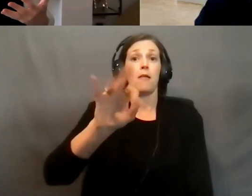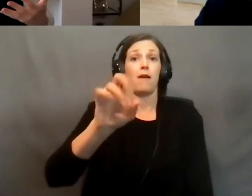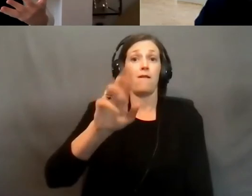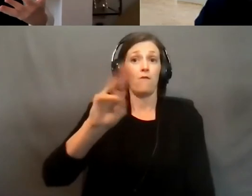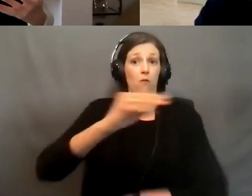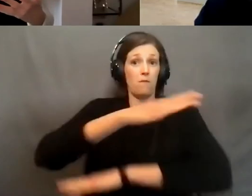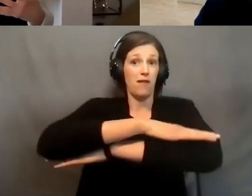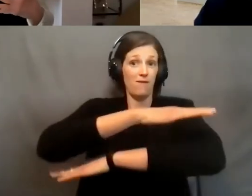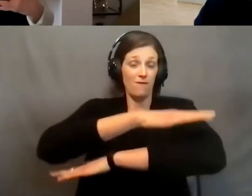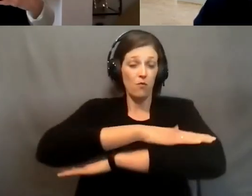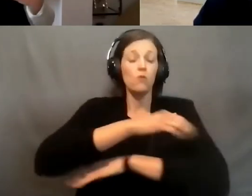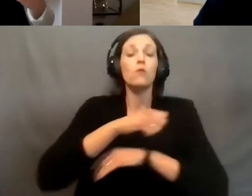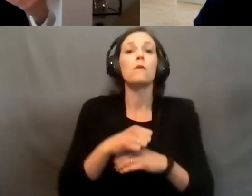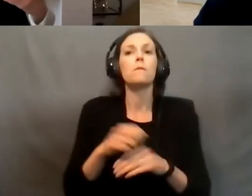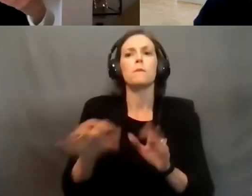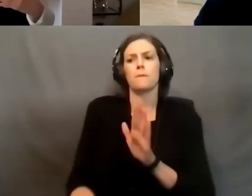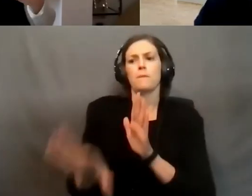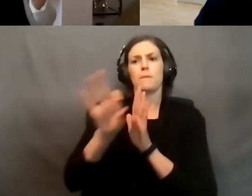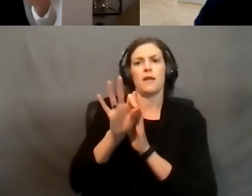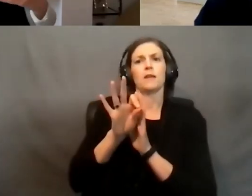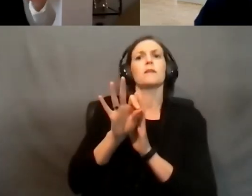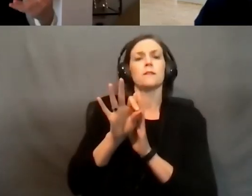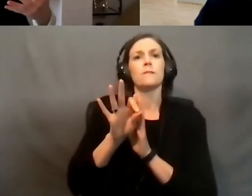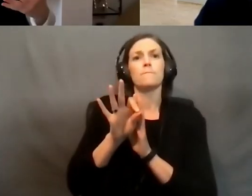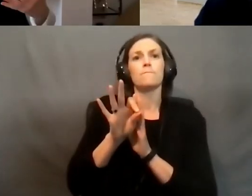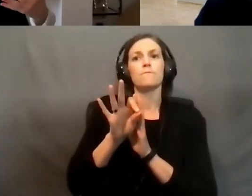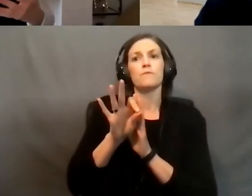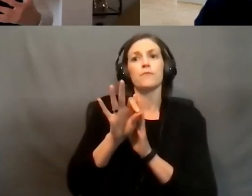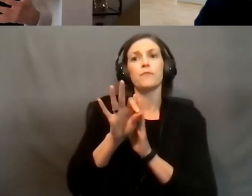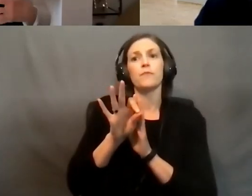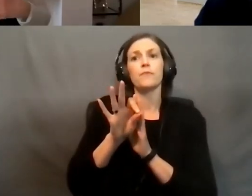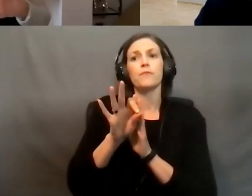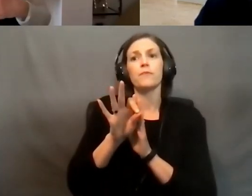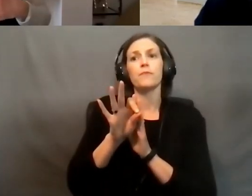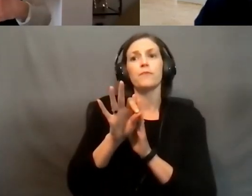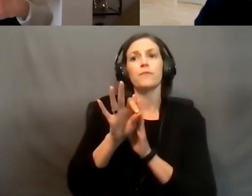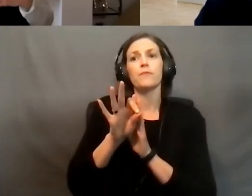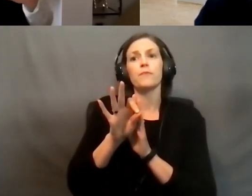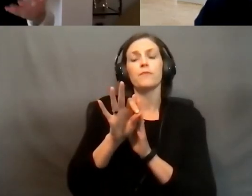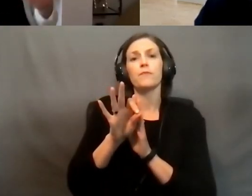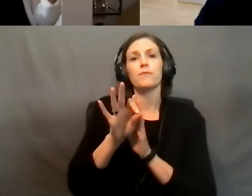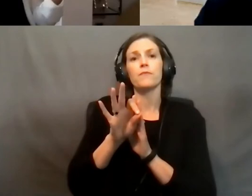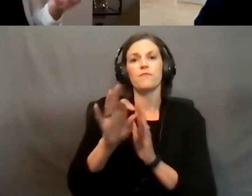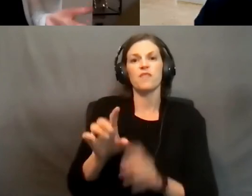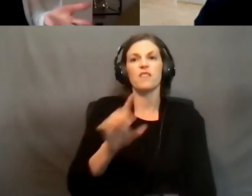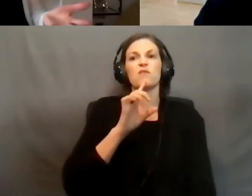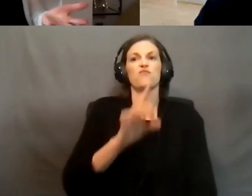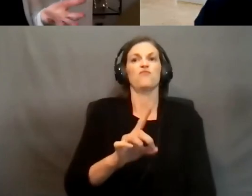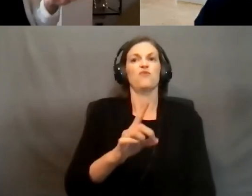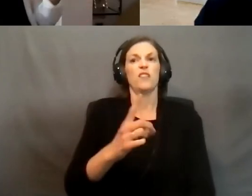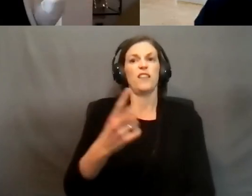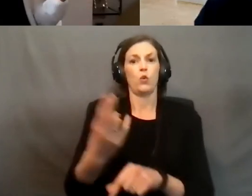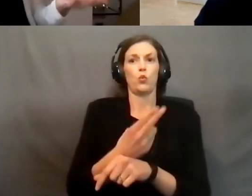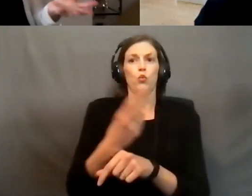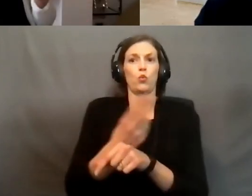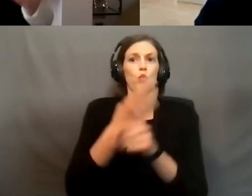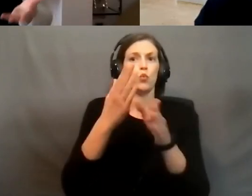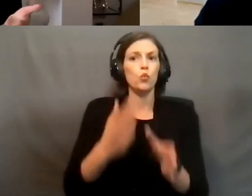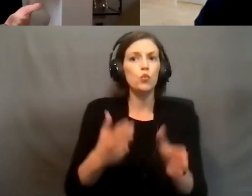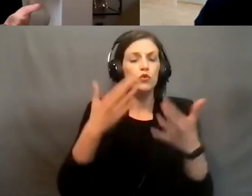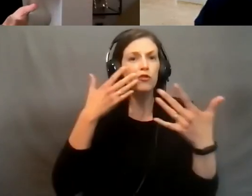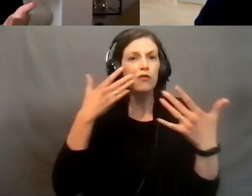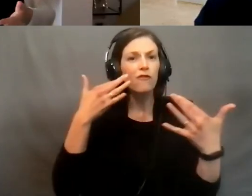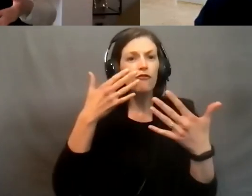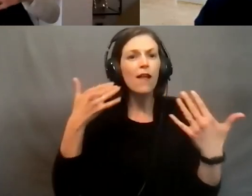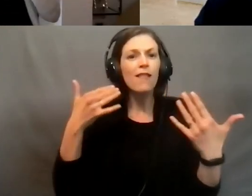was oriented and is oriented to being a user friendly, accessible